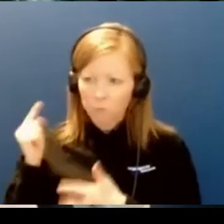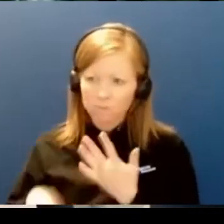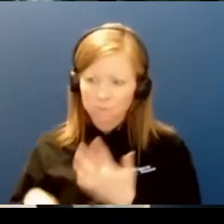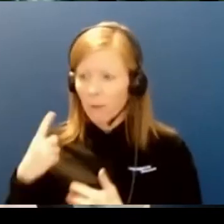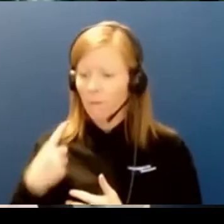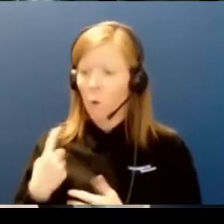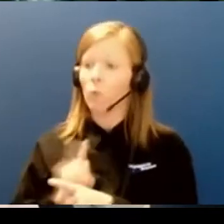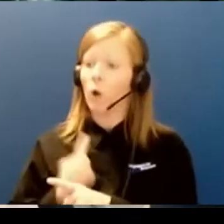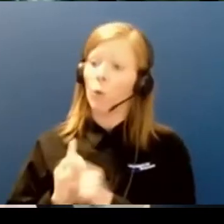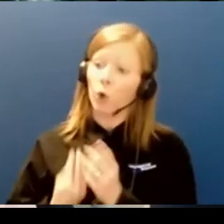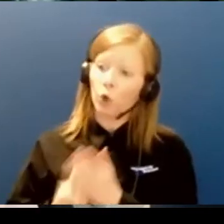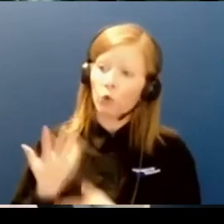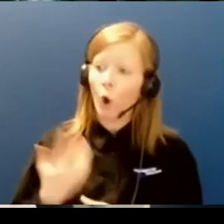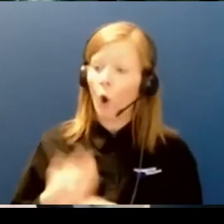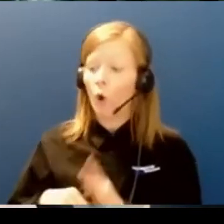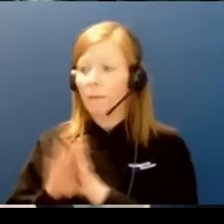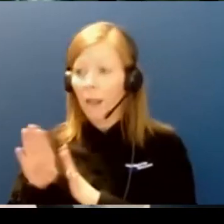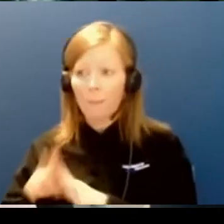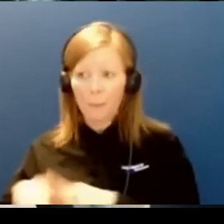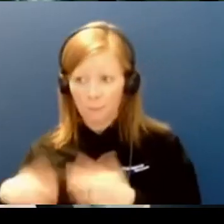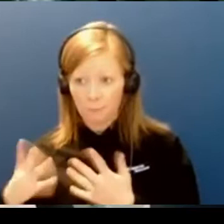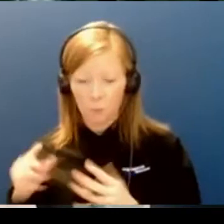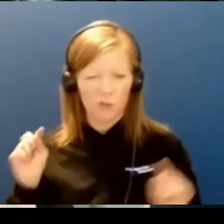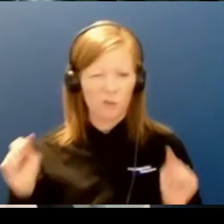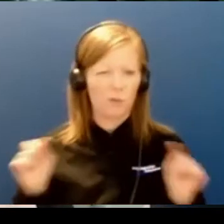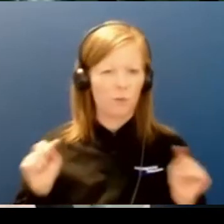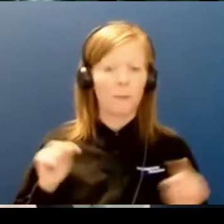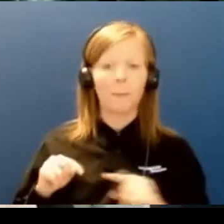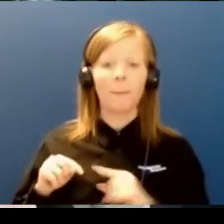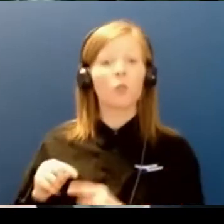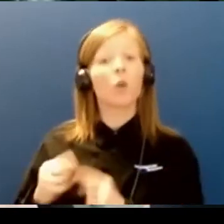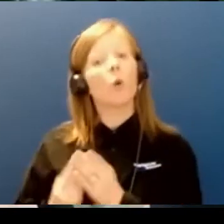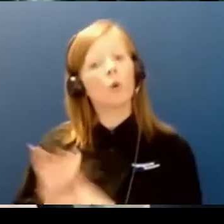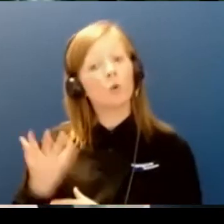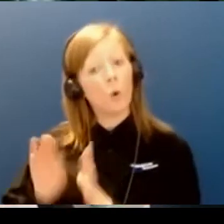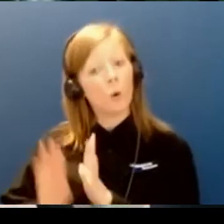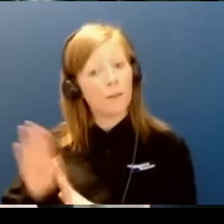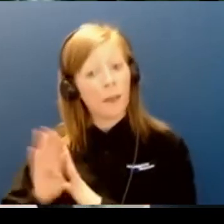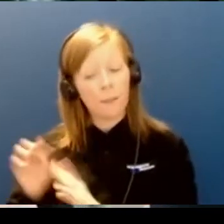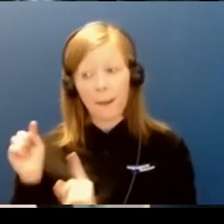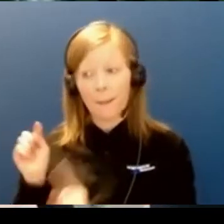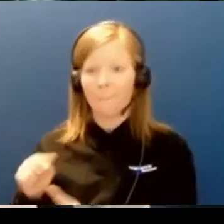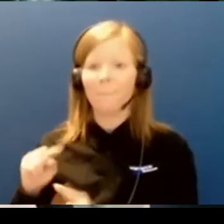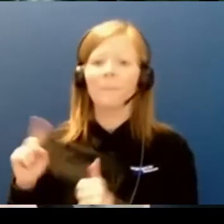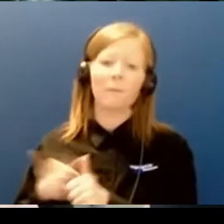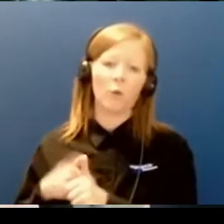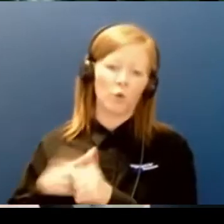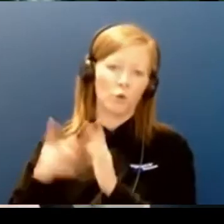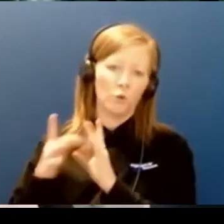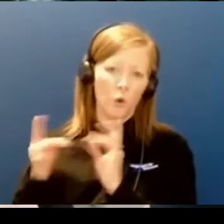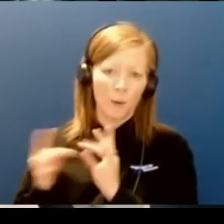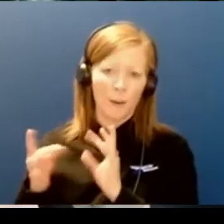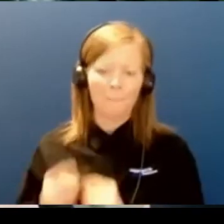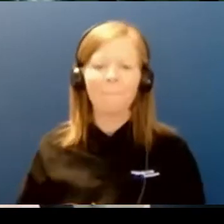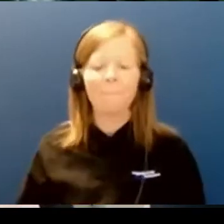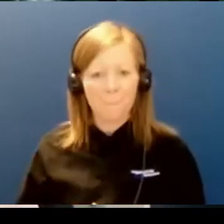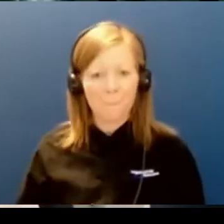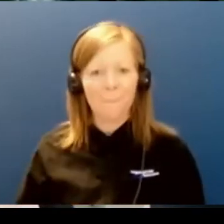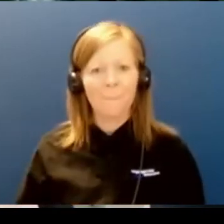well. So I'll talk about the growth and development aspect first, right?